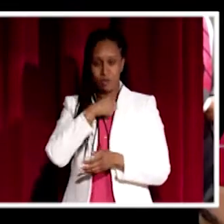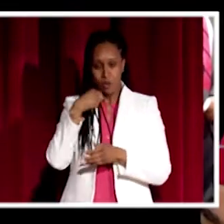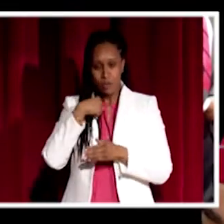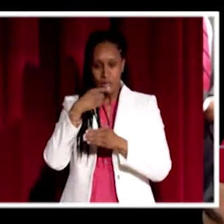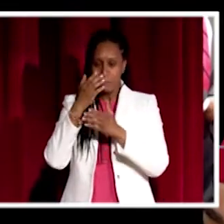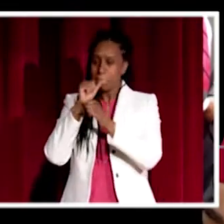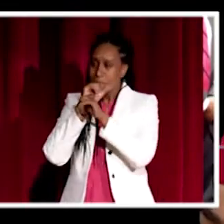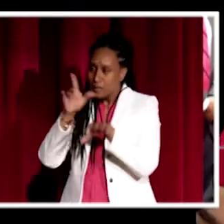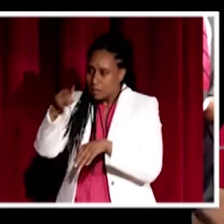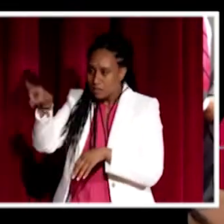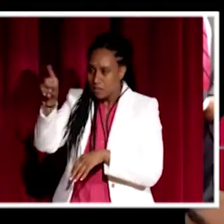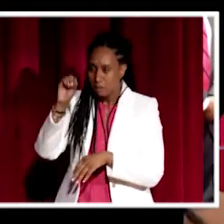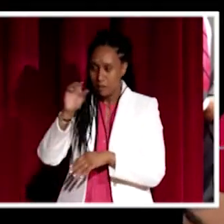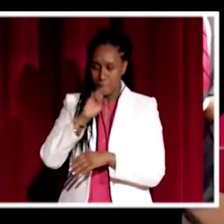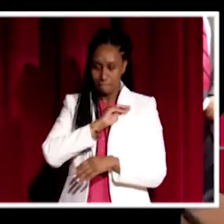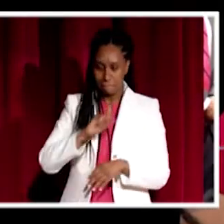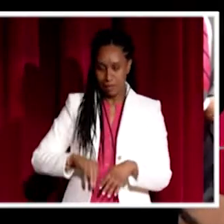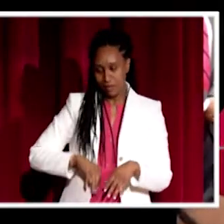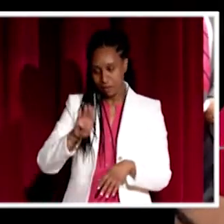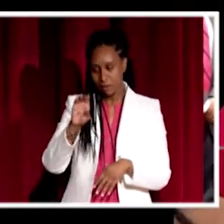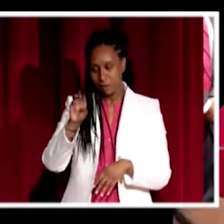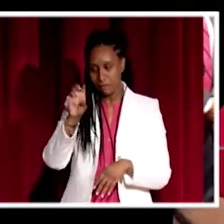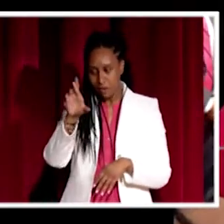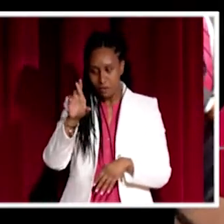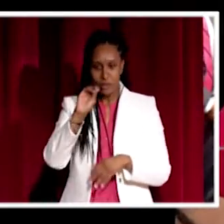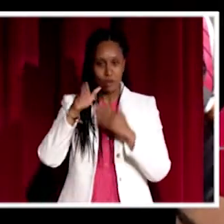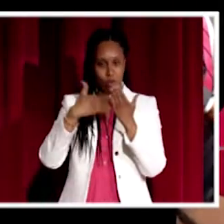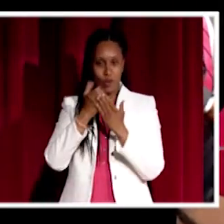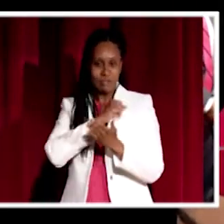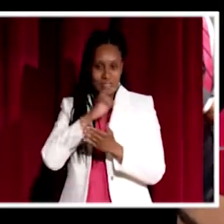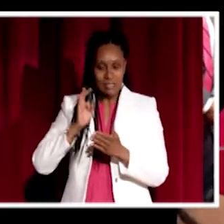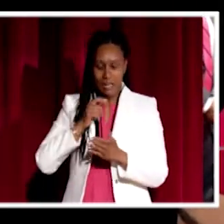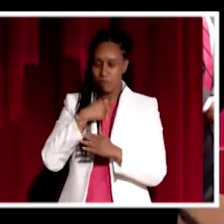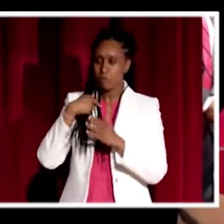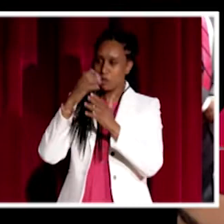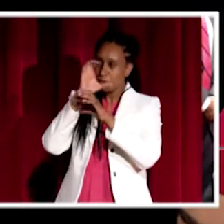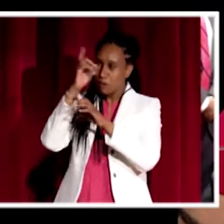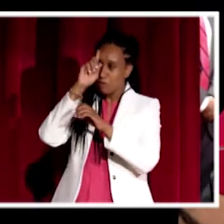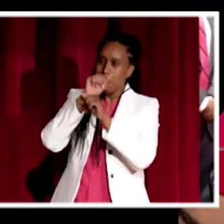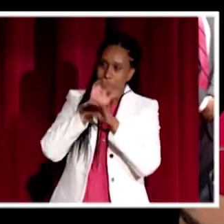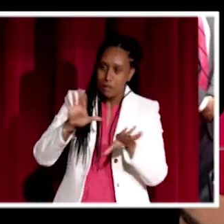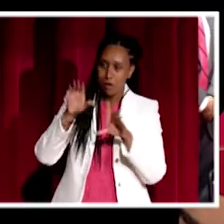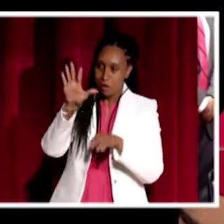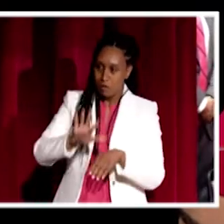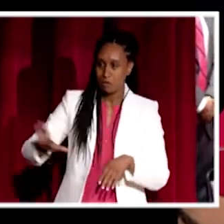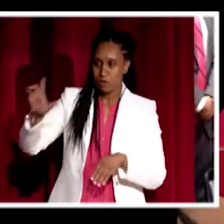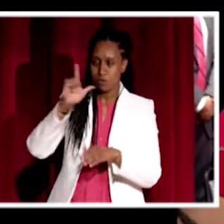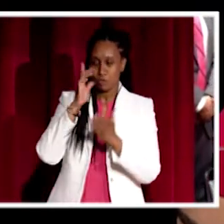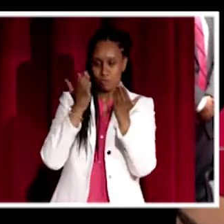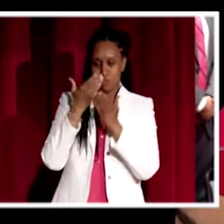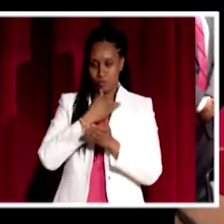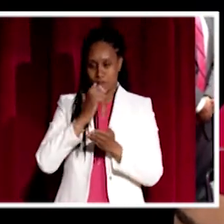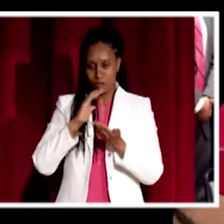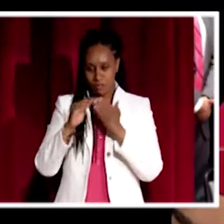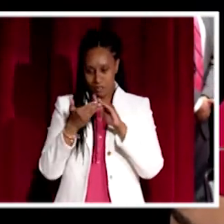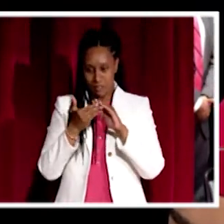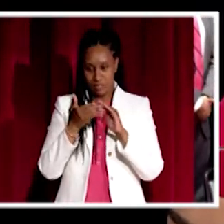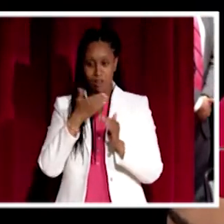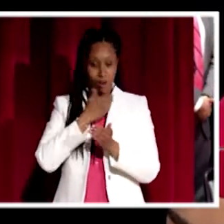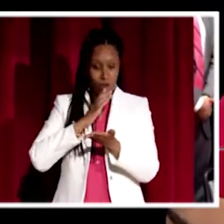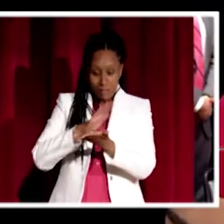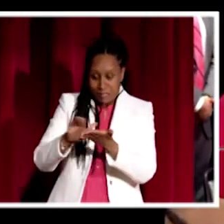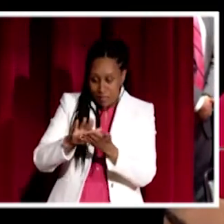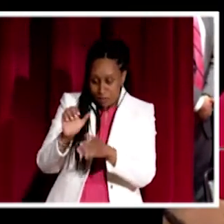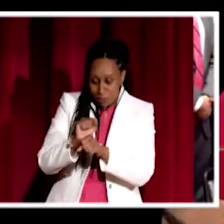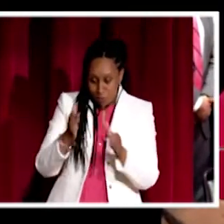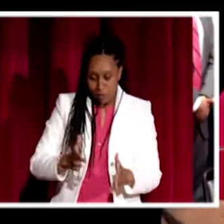on them, on Mayor Bowser and her staff and advisors. We seek blessings on all those who serve our city, our sanitation